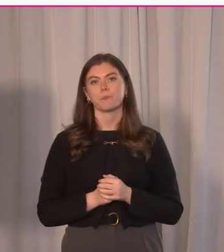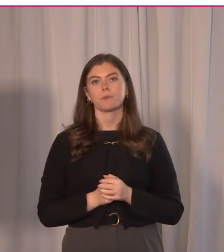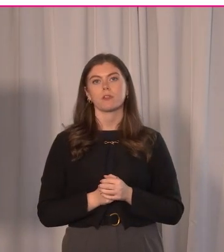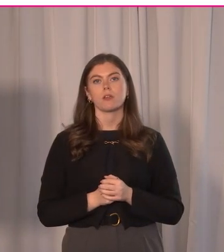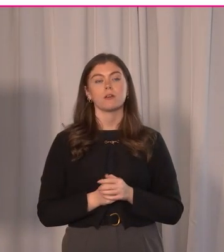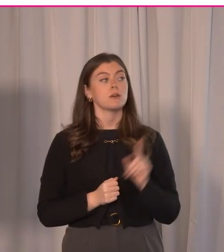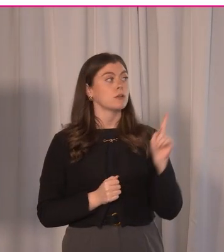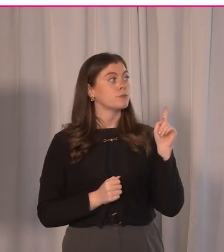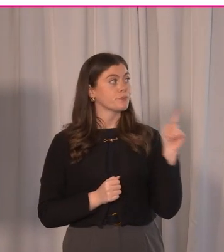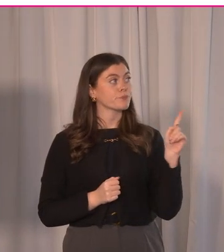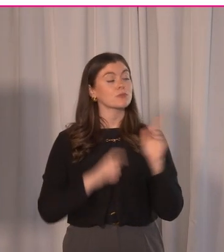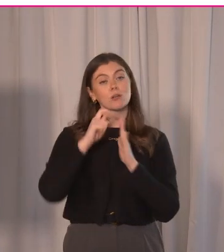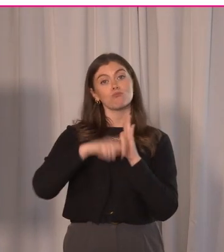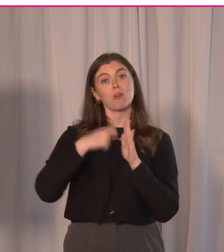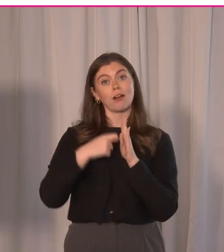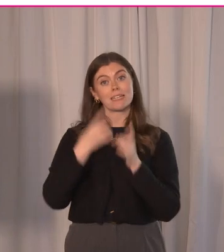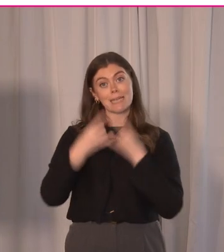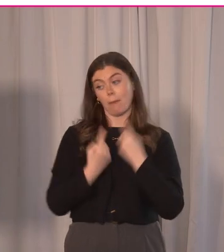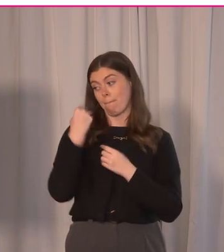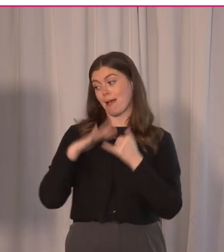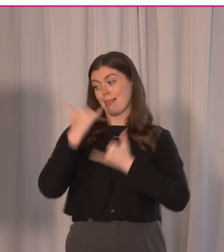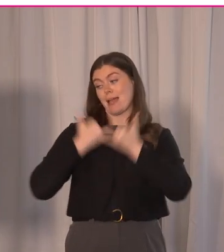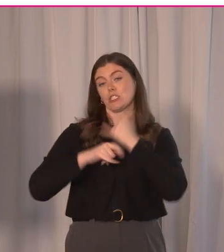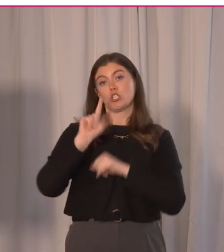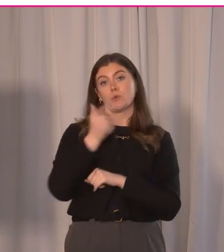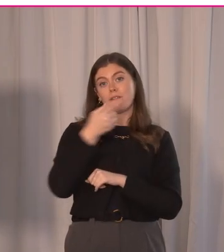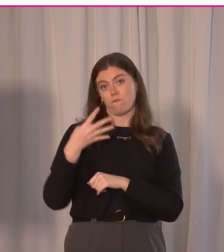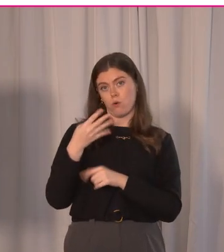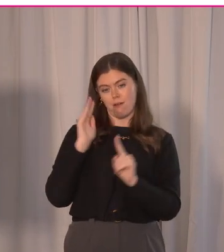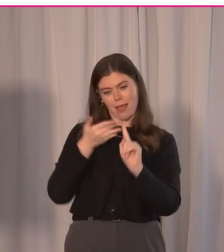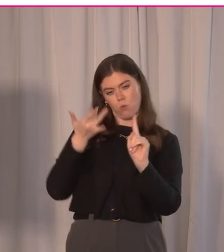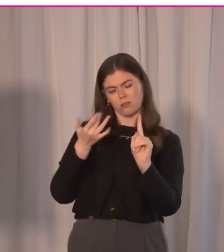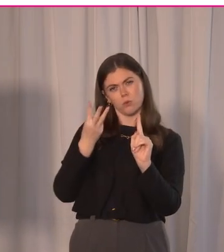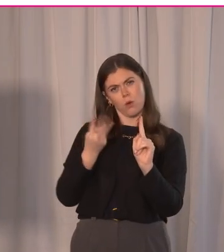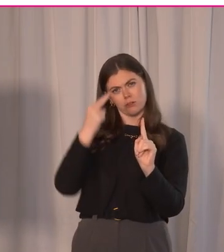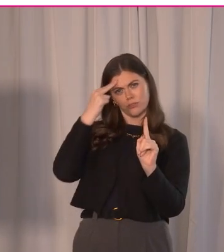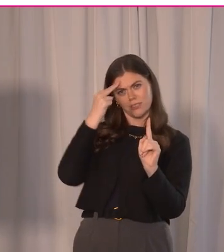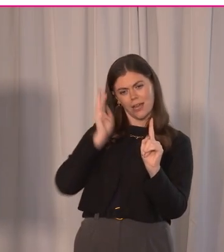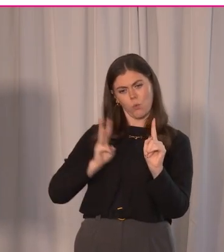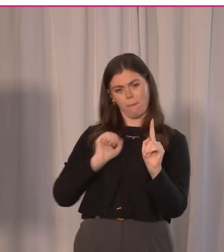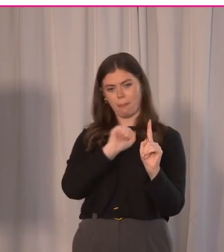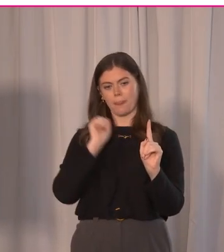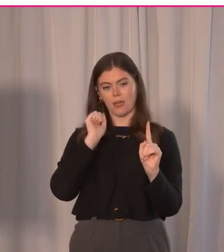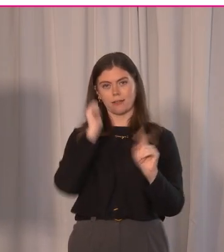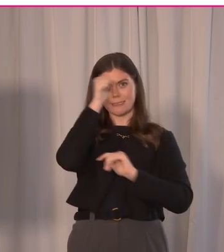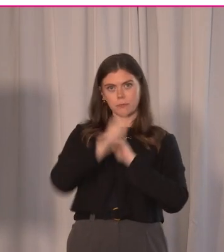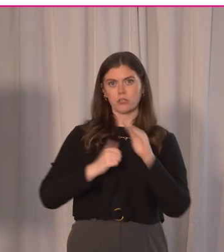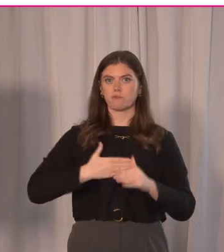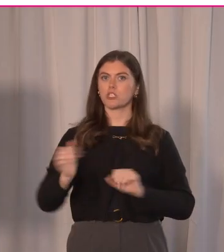So this project, conducted last year, aimed to understand women's experiences of the maternity